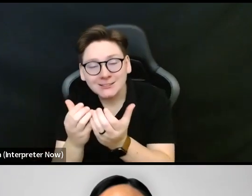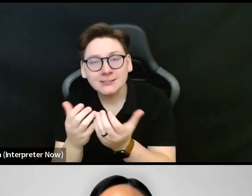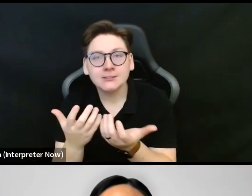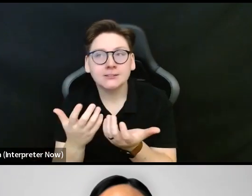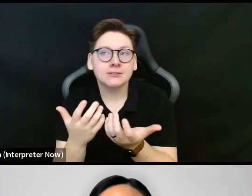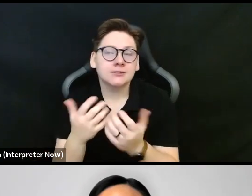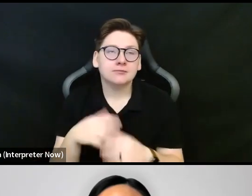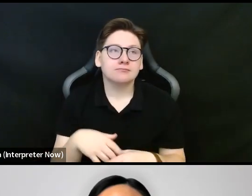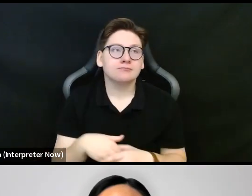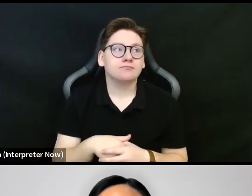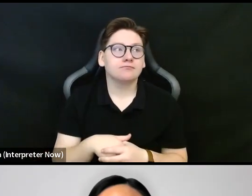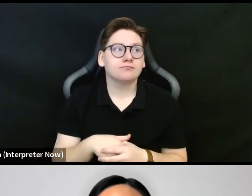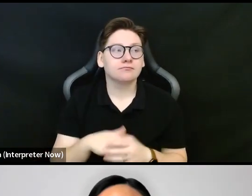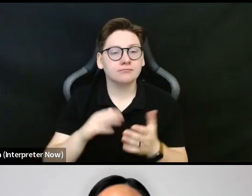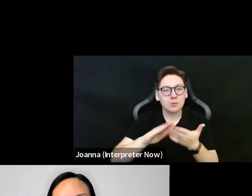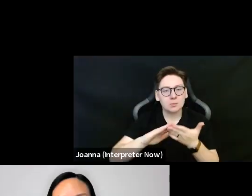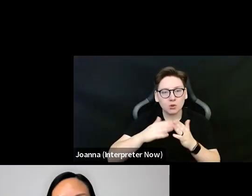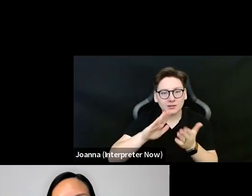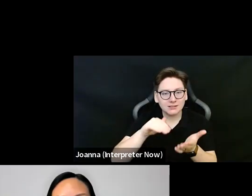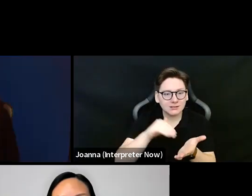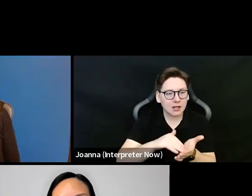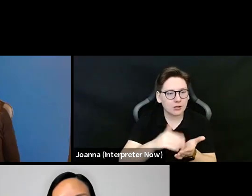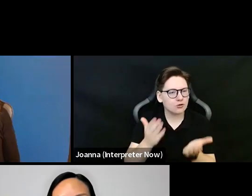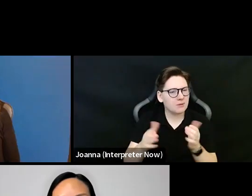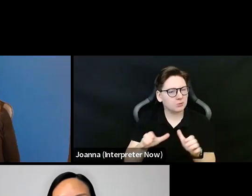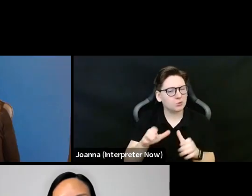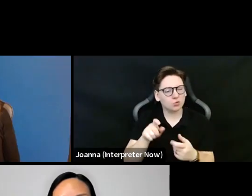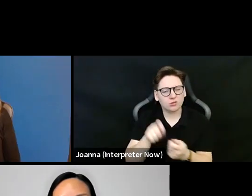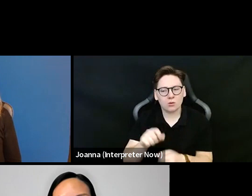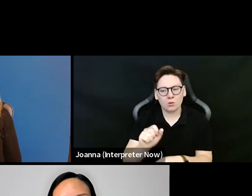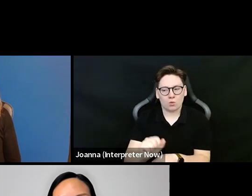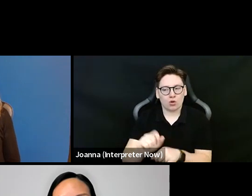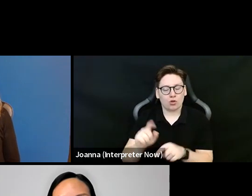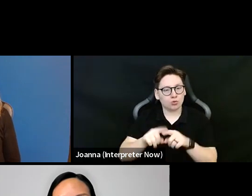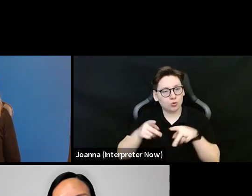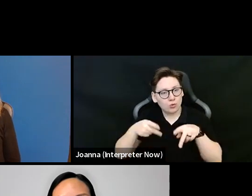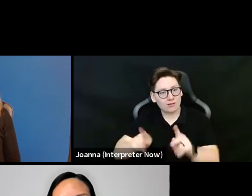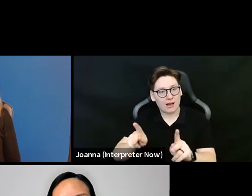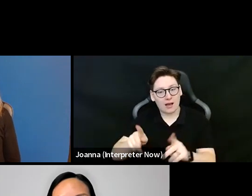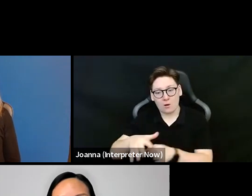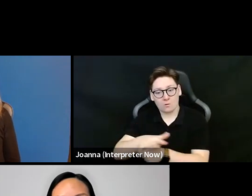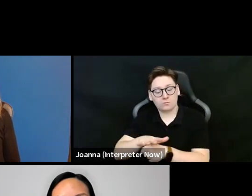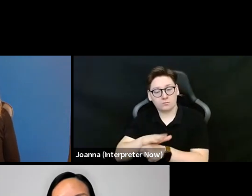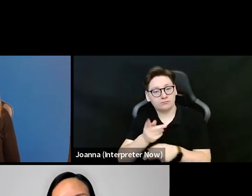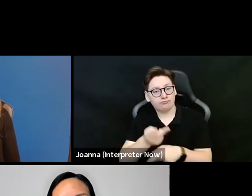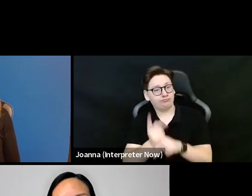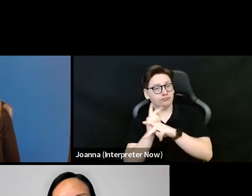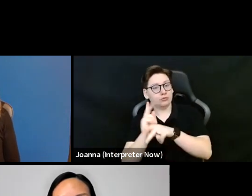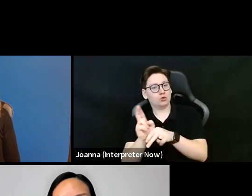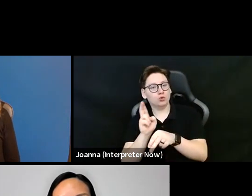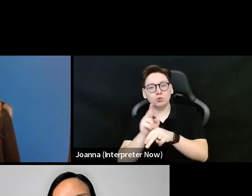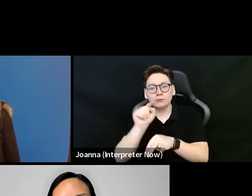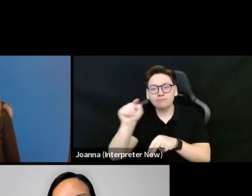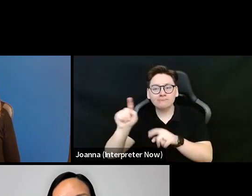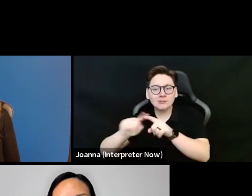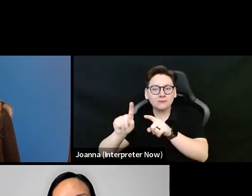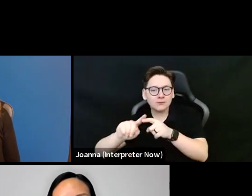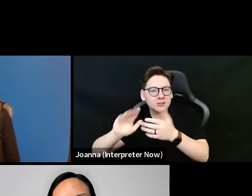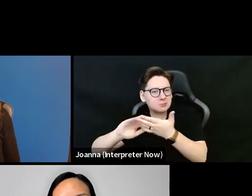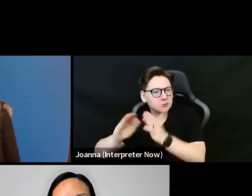specific work to allow your space to be used by folks from different communities?